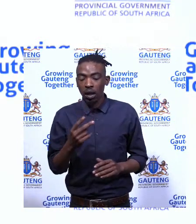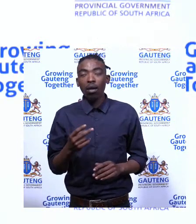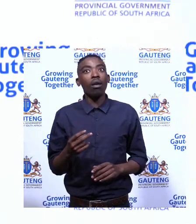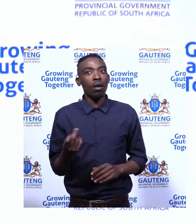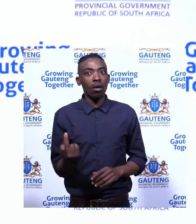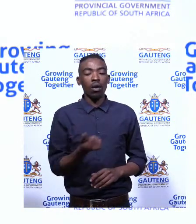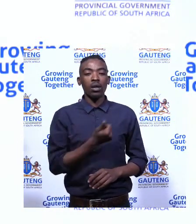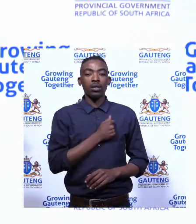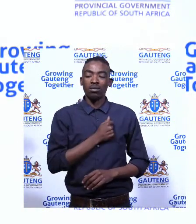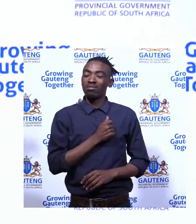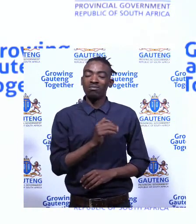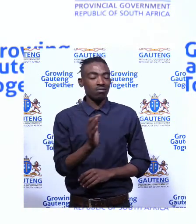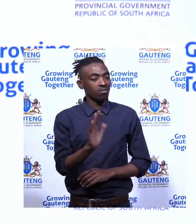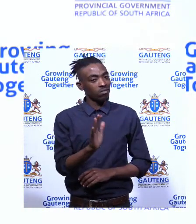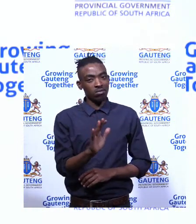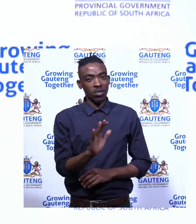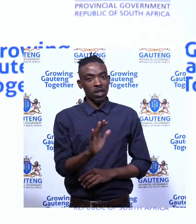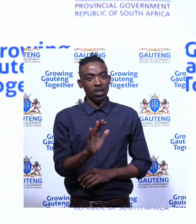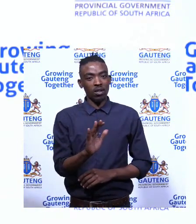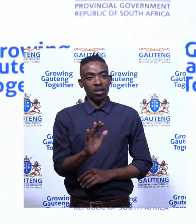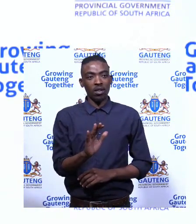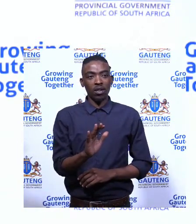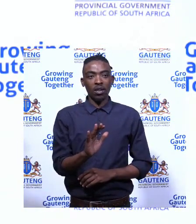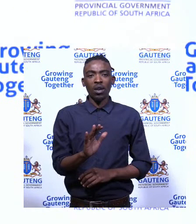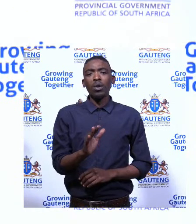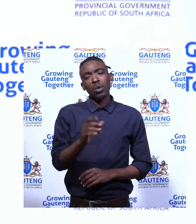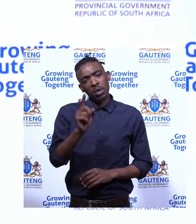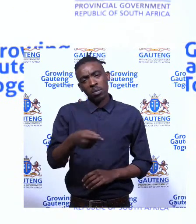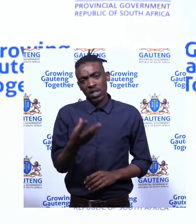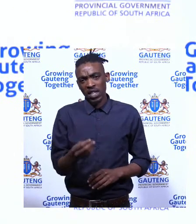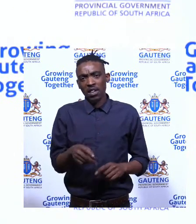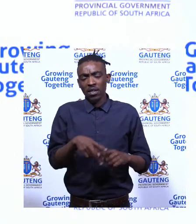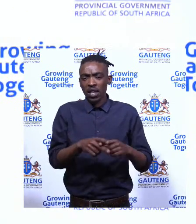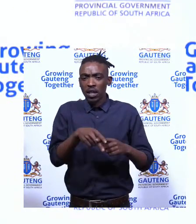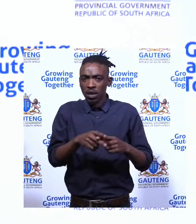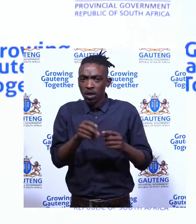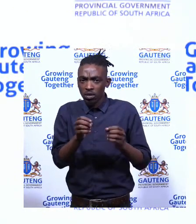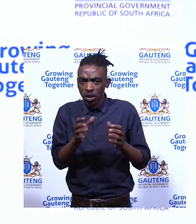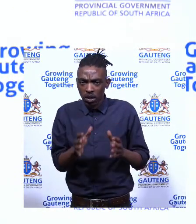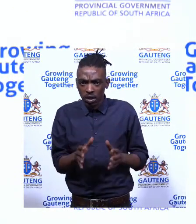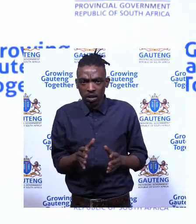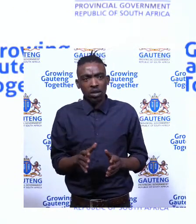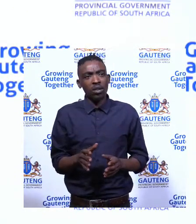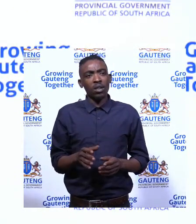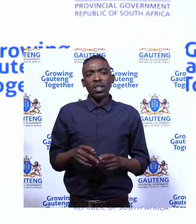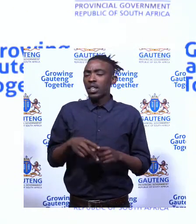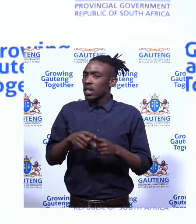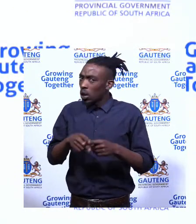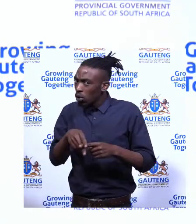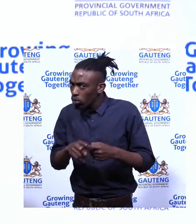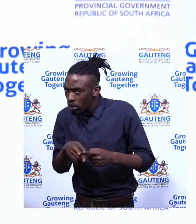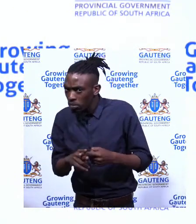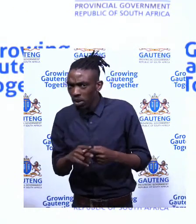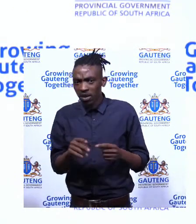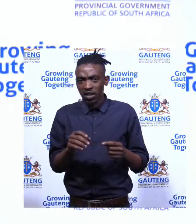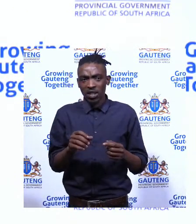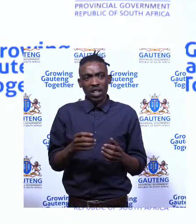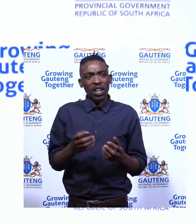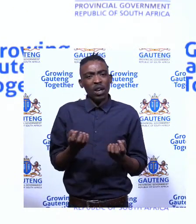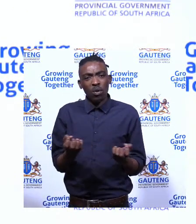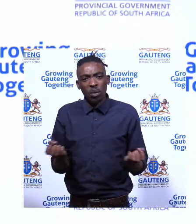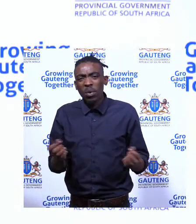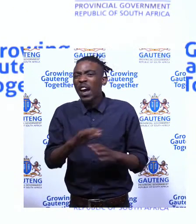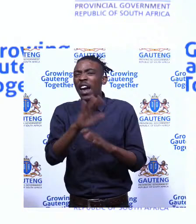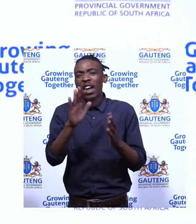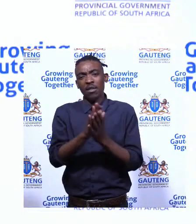have a human resource or even the equipment and the technology to finally deliver the health service that